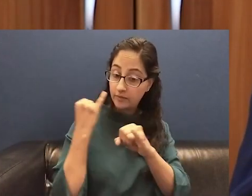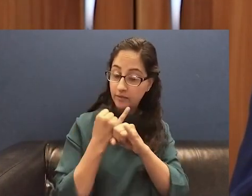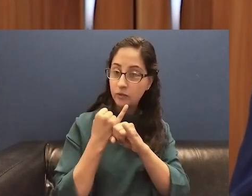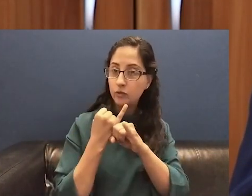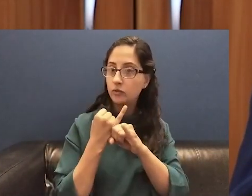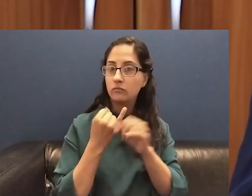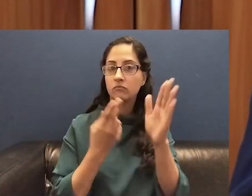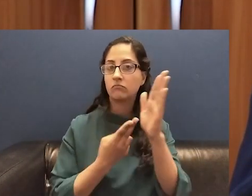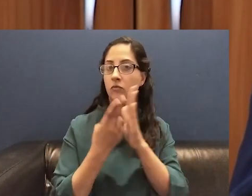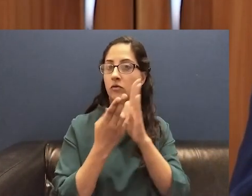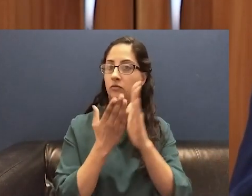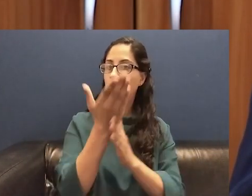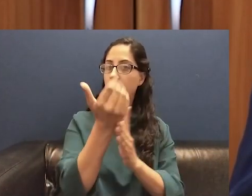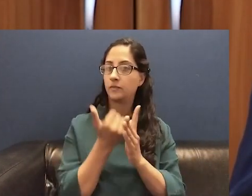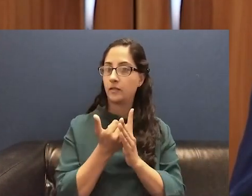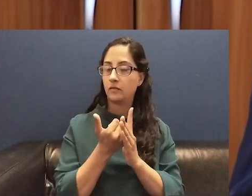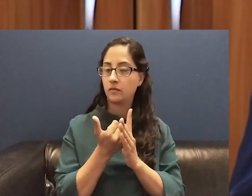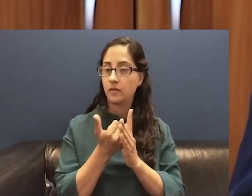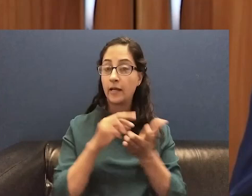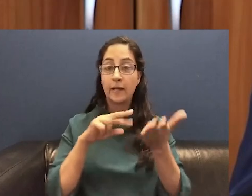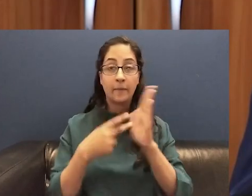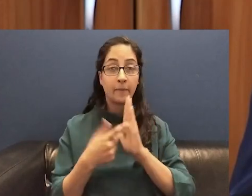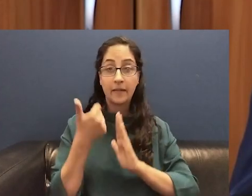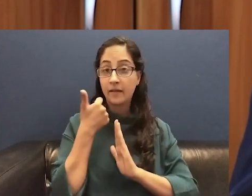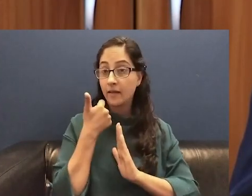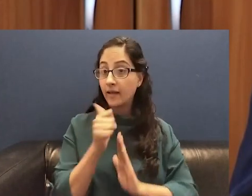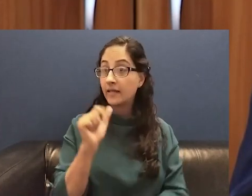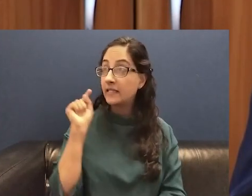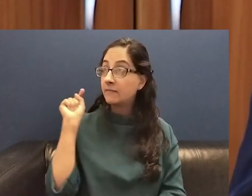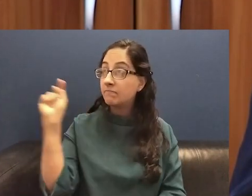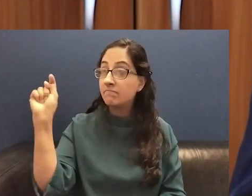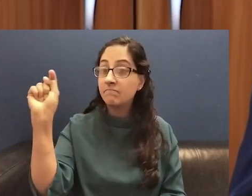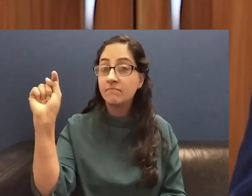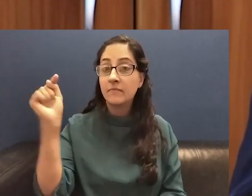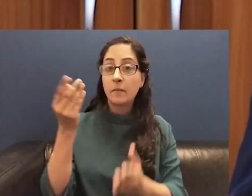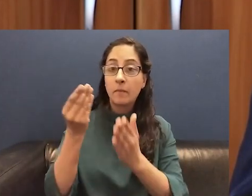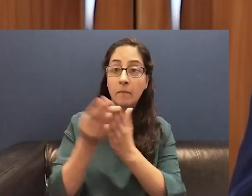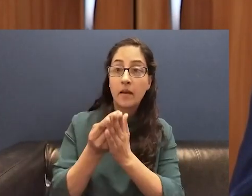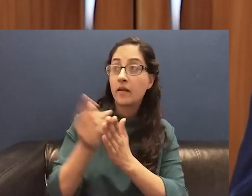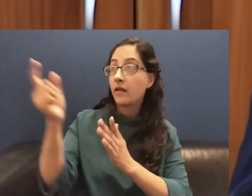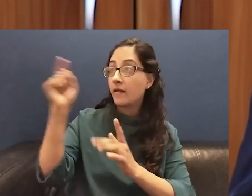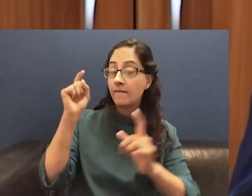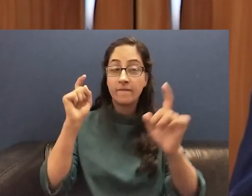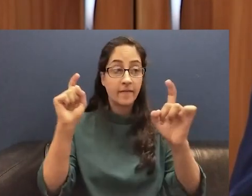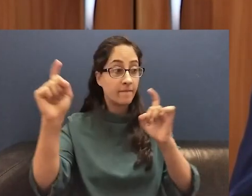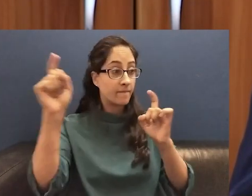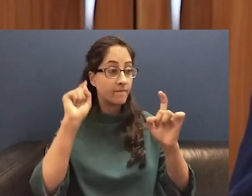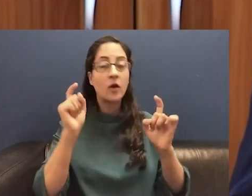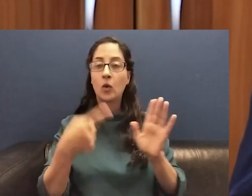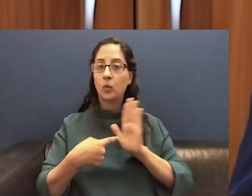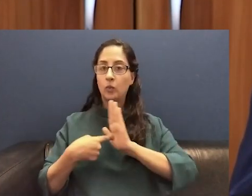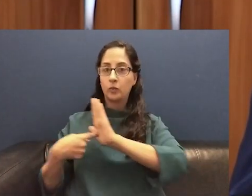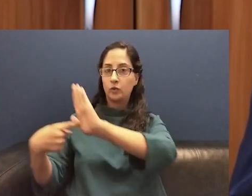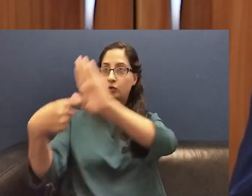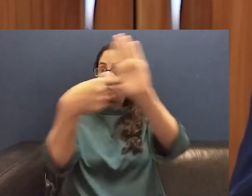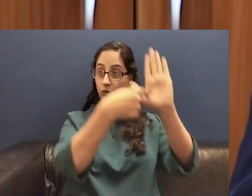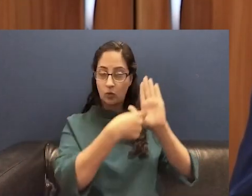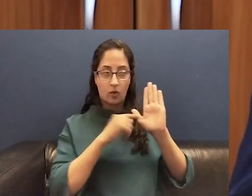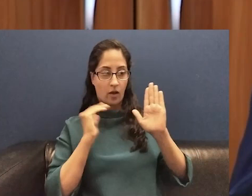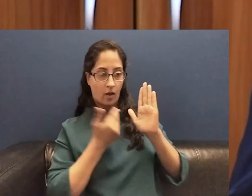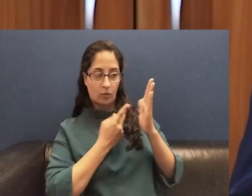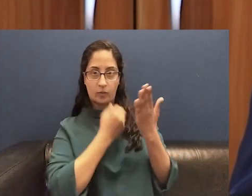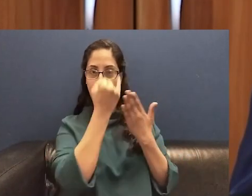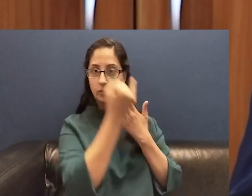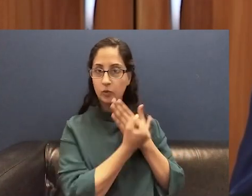deliver whatever we are committed in a way that we are transparent to our internal systems, we are transparent to our